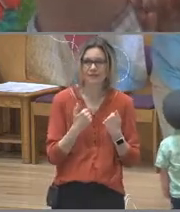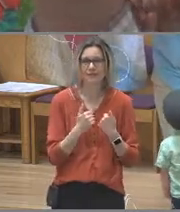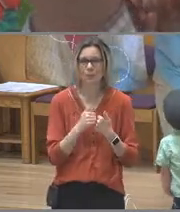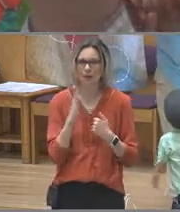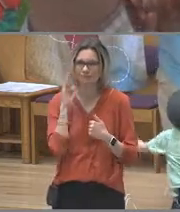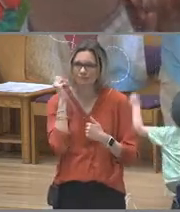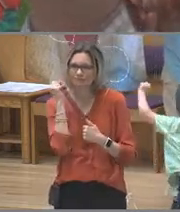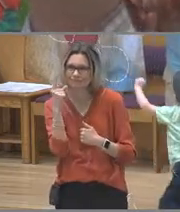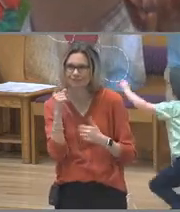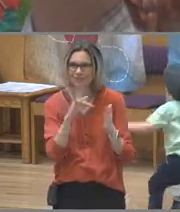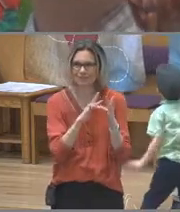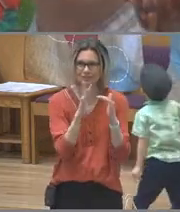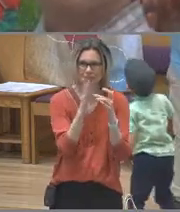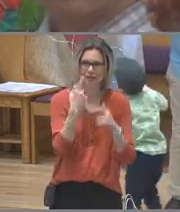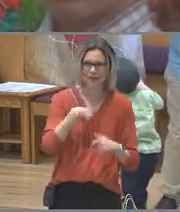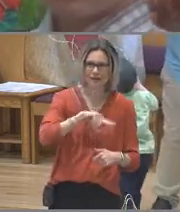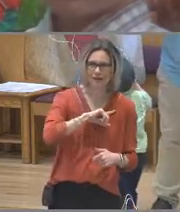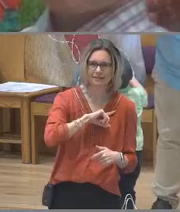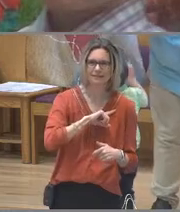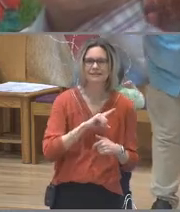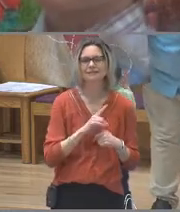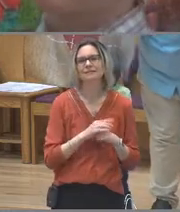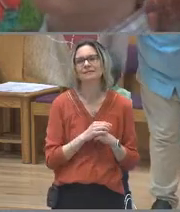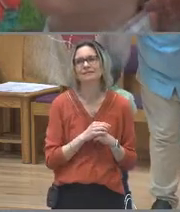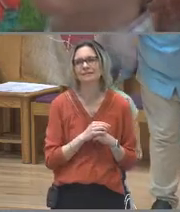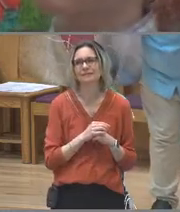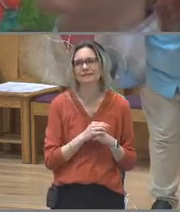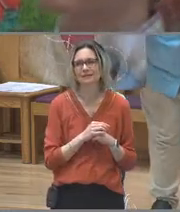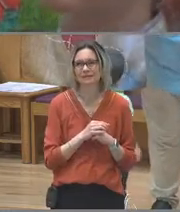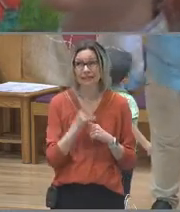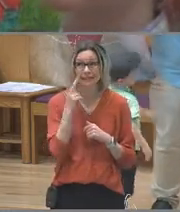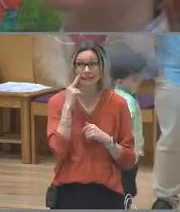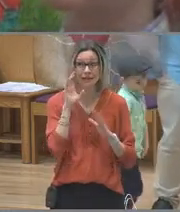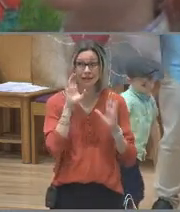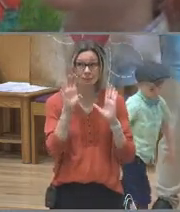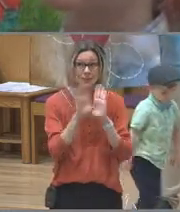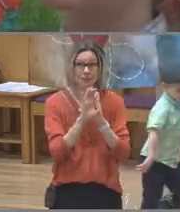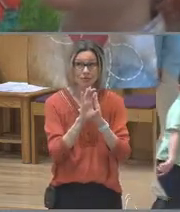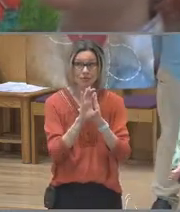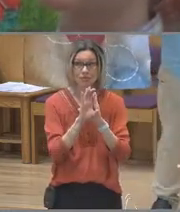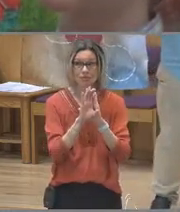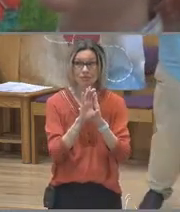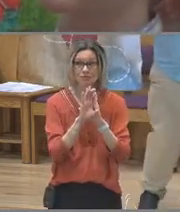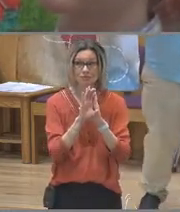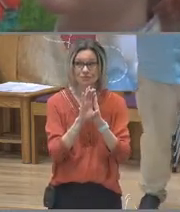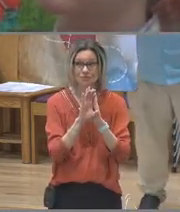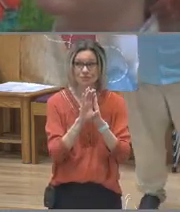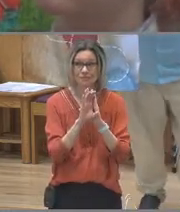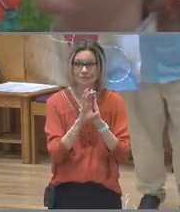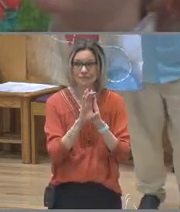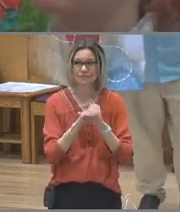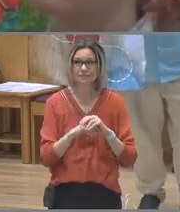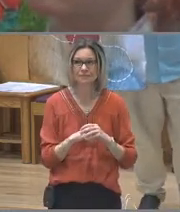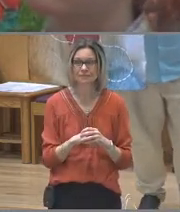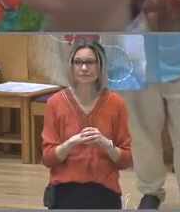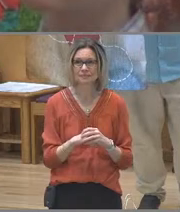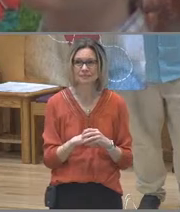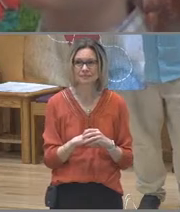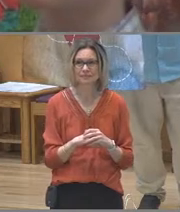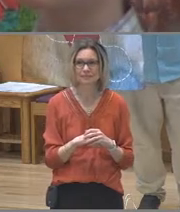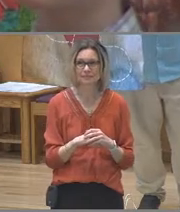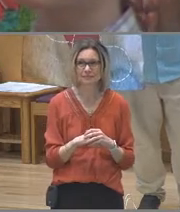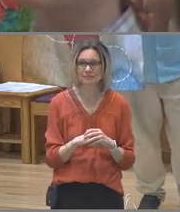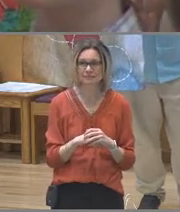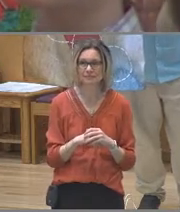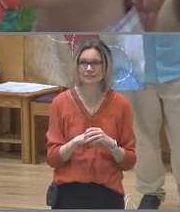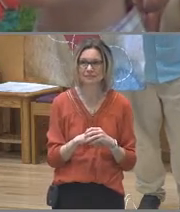Jesus is really with us through the food. Can you see this picture? Can you see these pools here? These